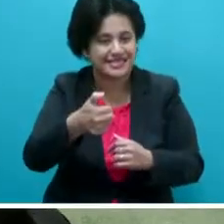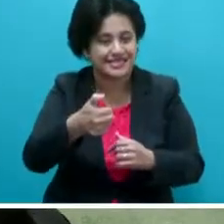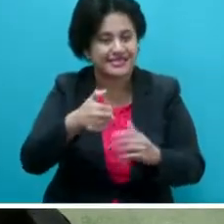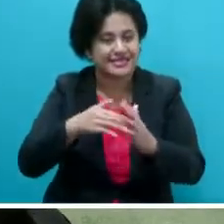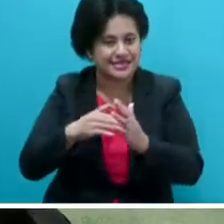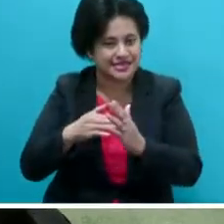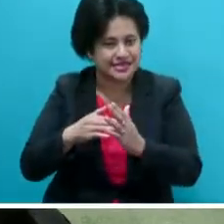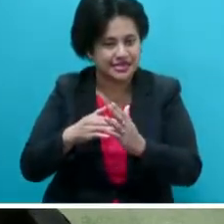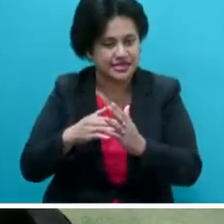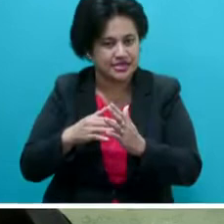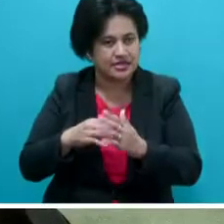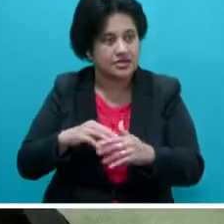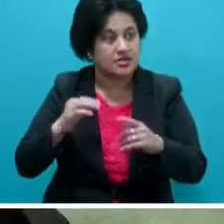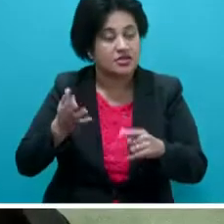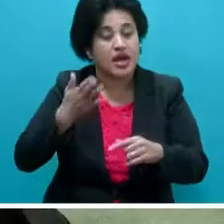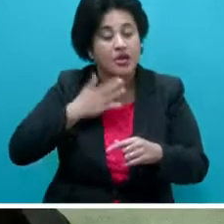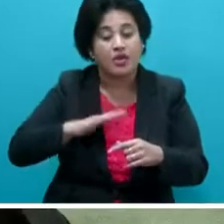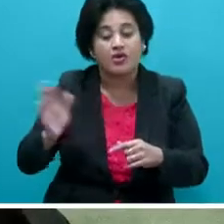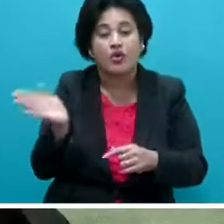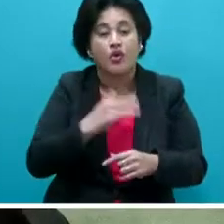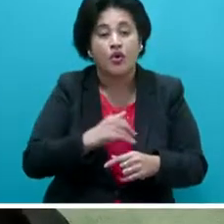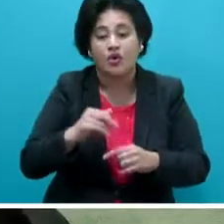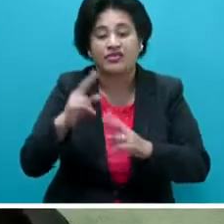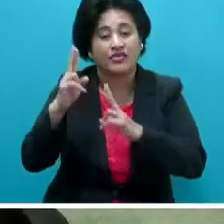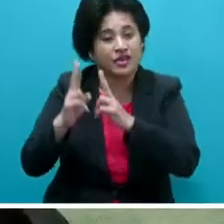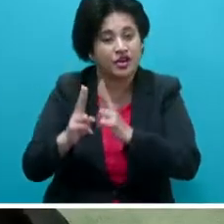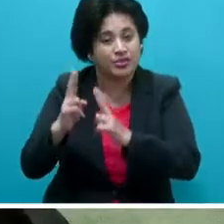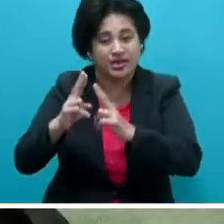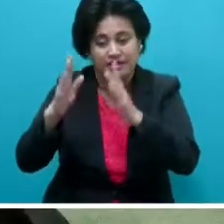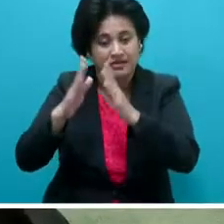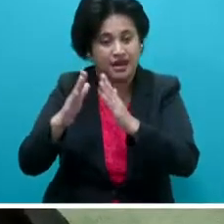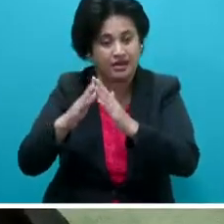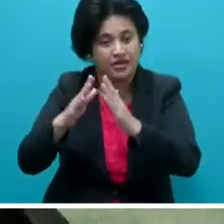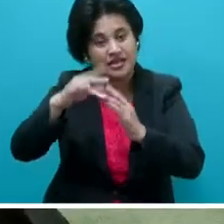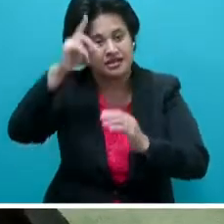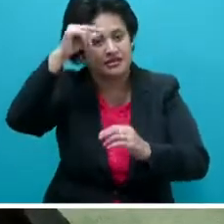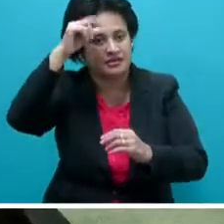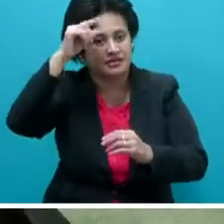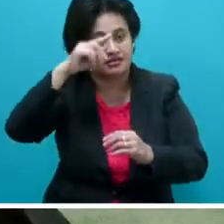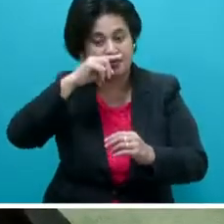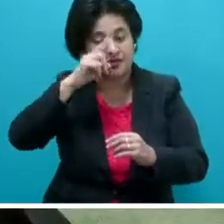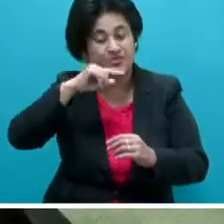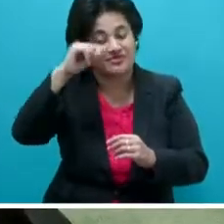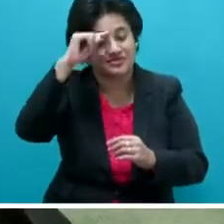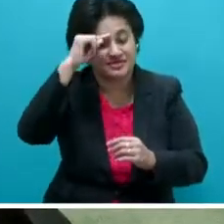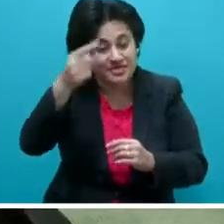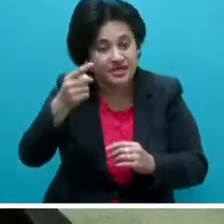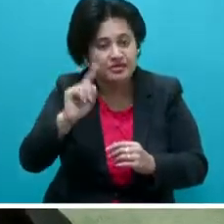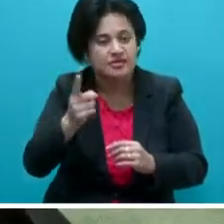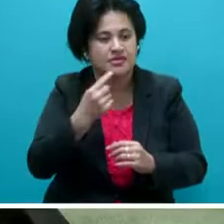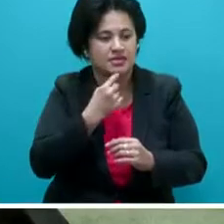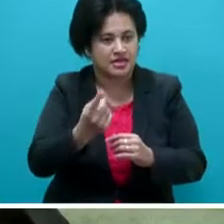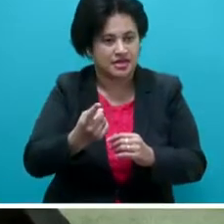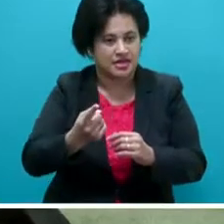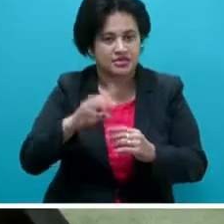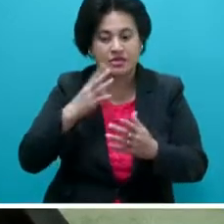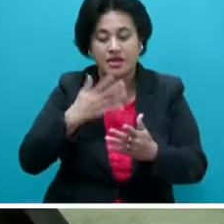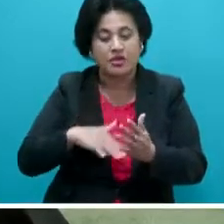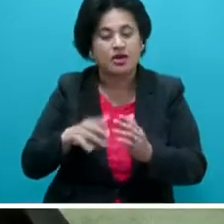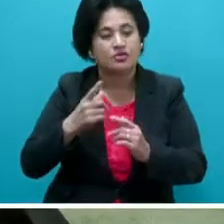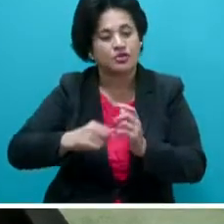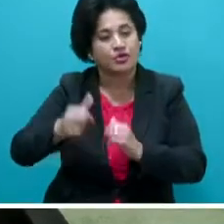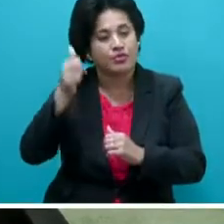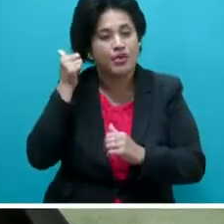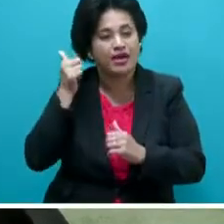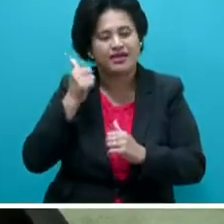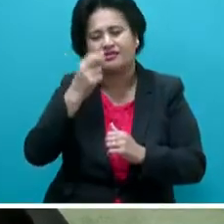go to. I want all the urban Itoke people to understand what they're saying. What they're also saying, they want to go back. In those days, you voted along